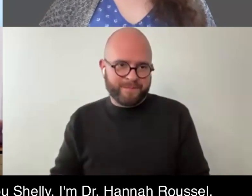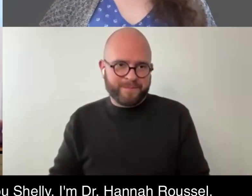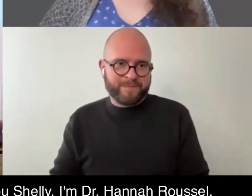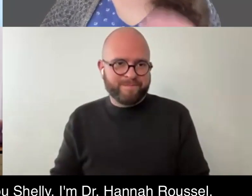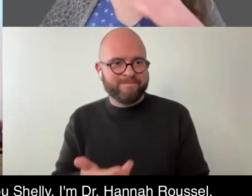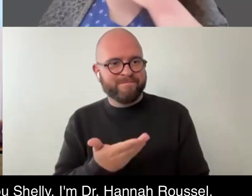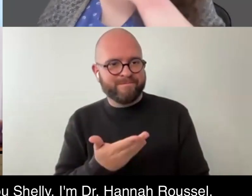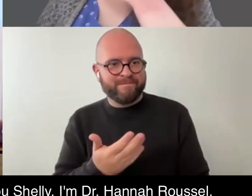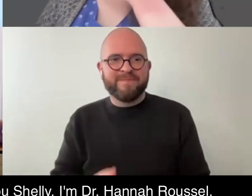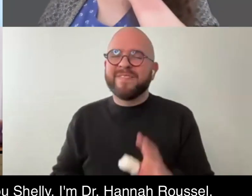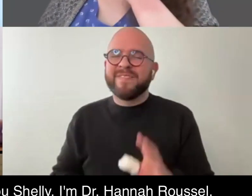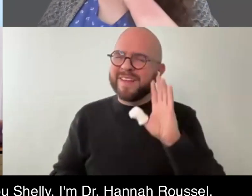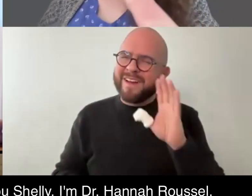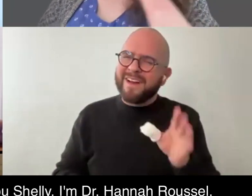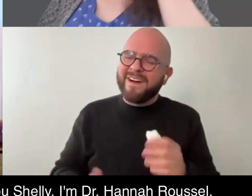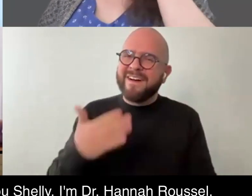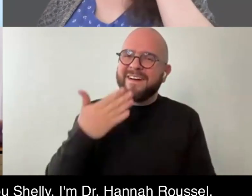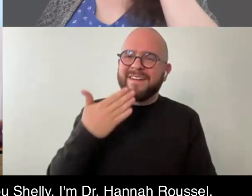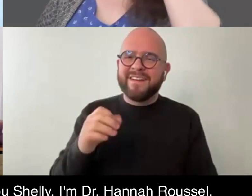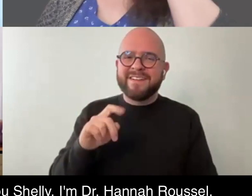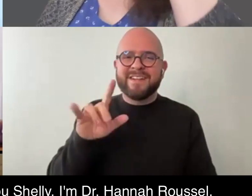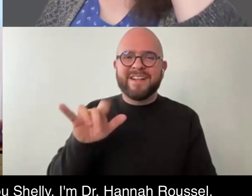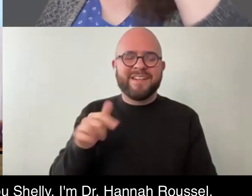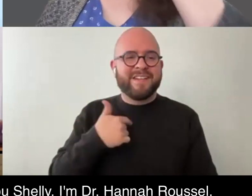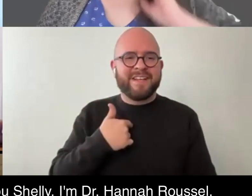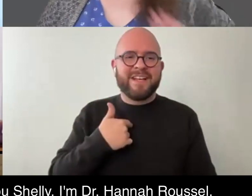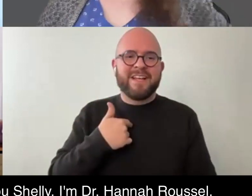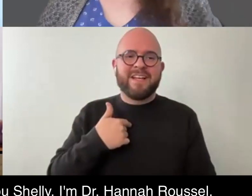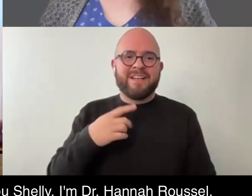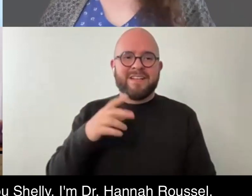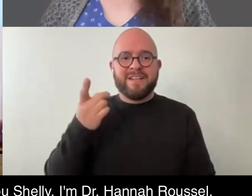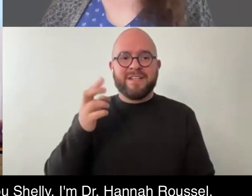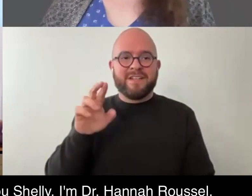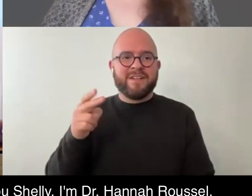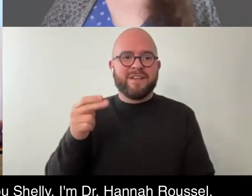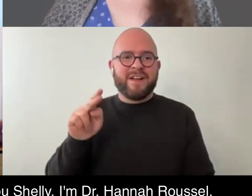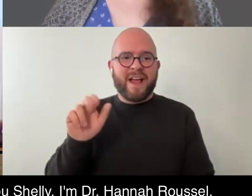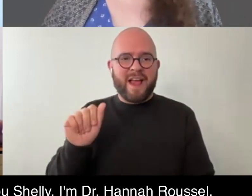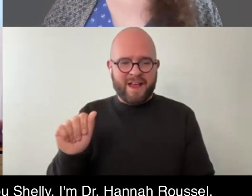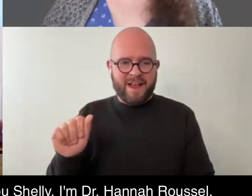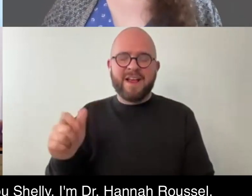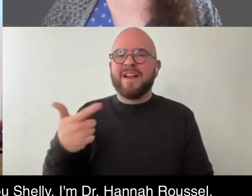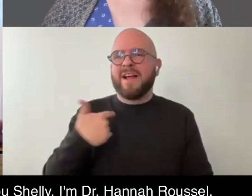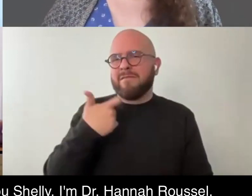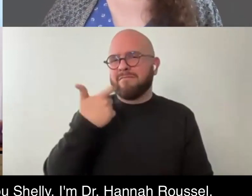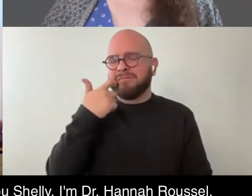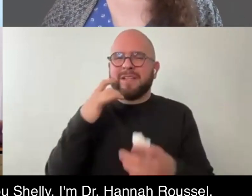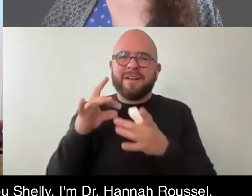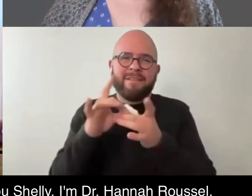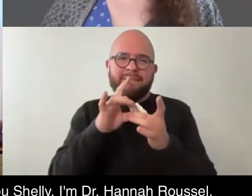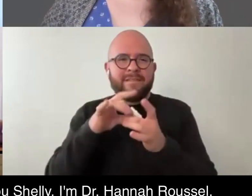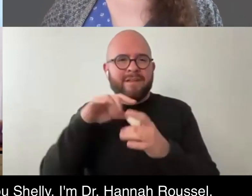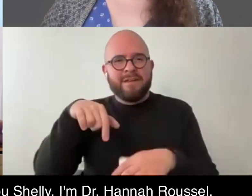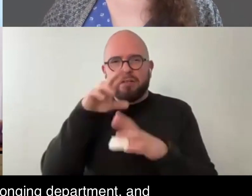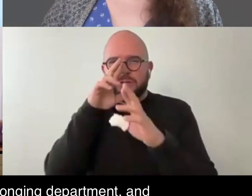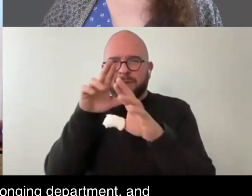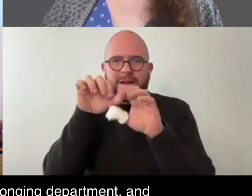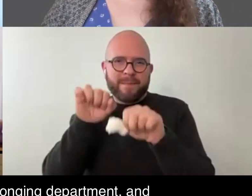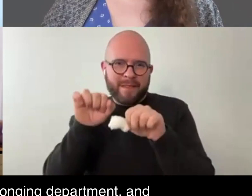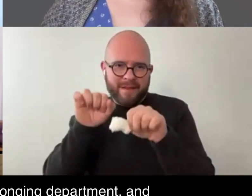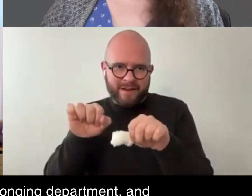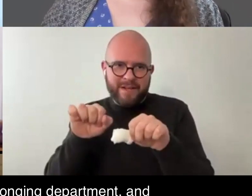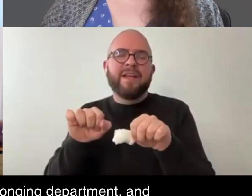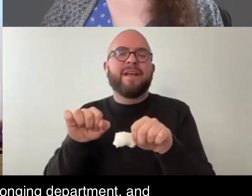Hi, thank you, Shelley. I'm Dr. Hannah Roussel. I was recently a fellow at Respectability in the